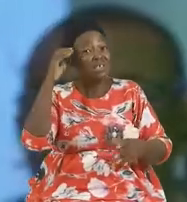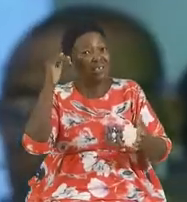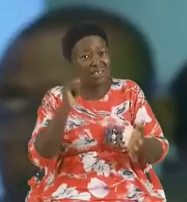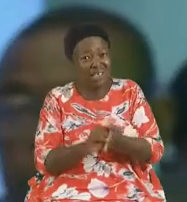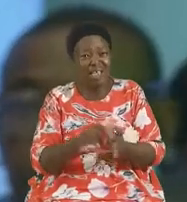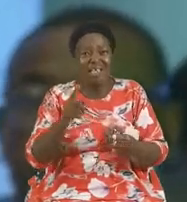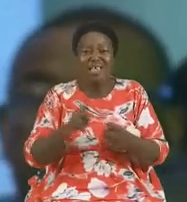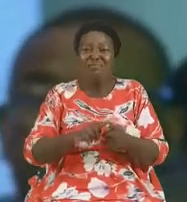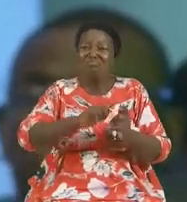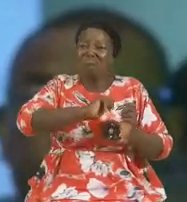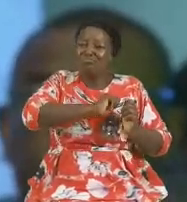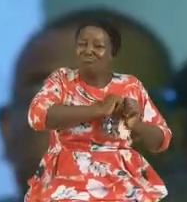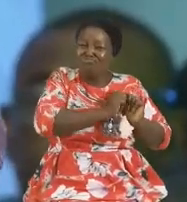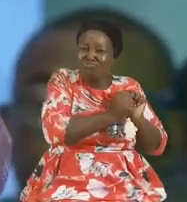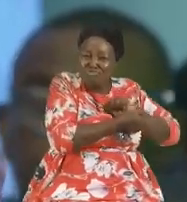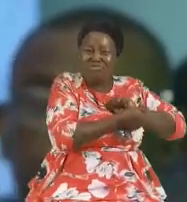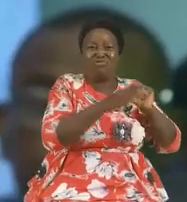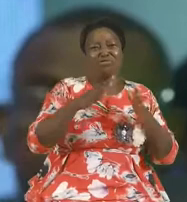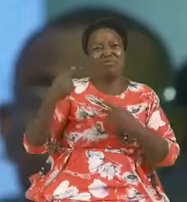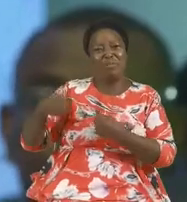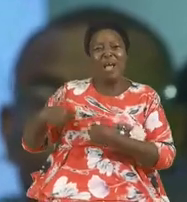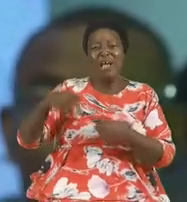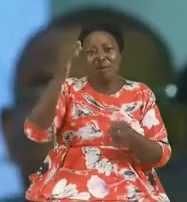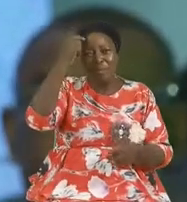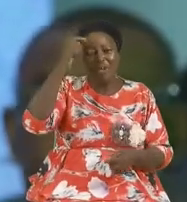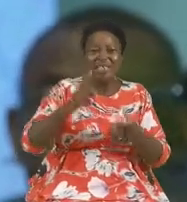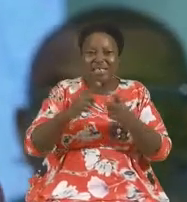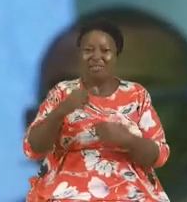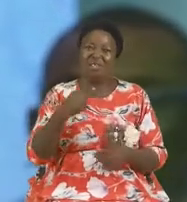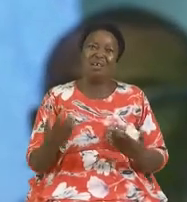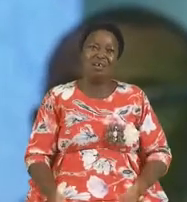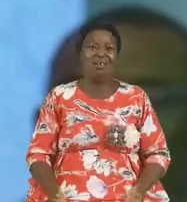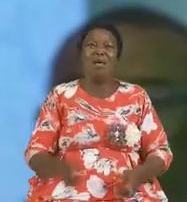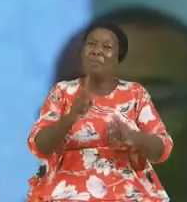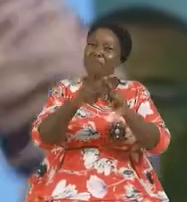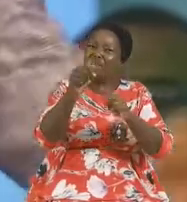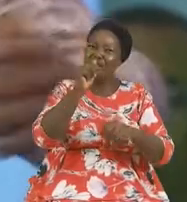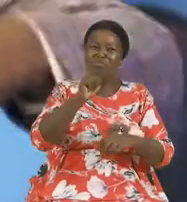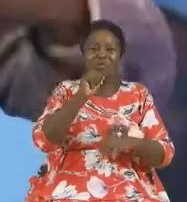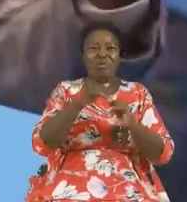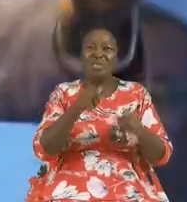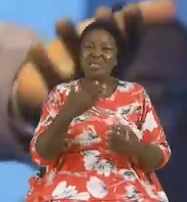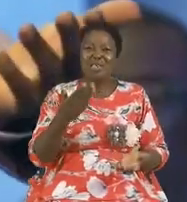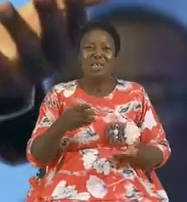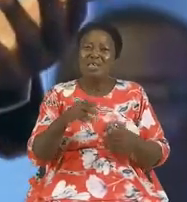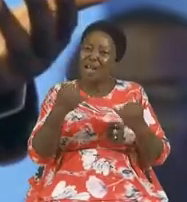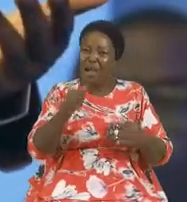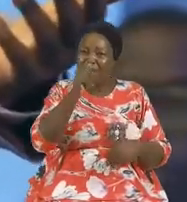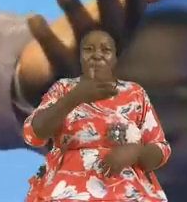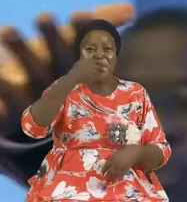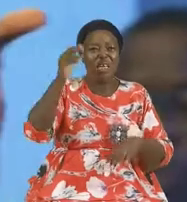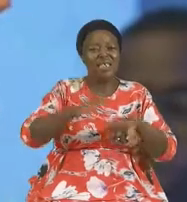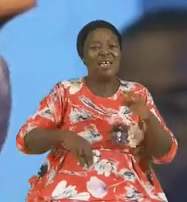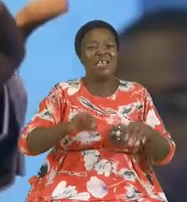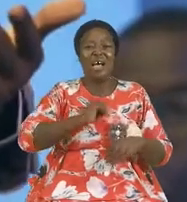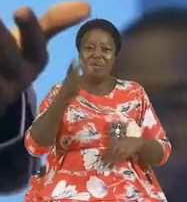that. They'll talk against you. When you hear that, it crosses your mind. You say, but I'm not doing a good thing.